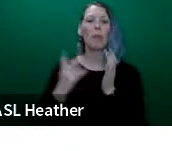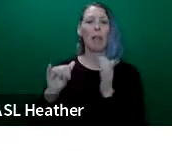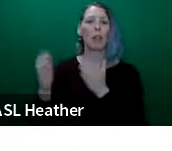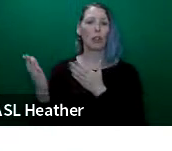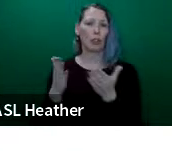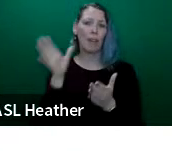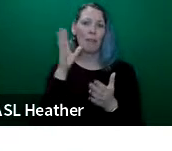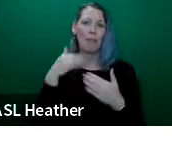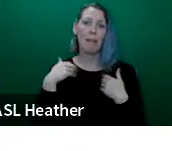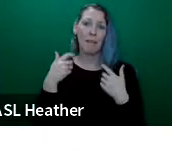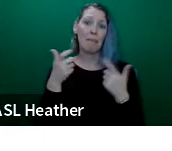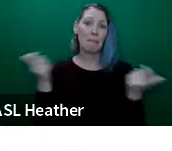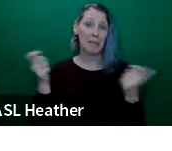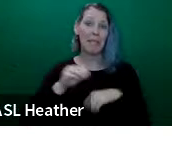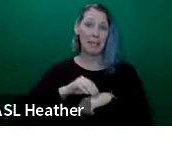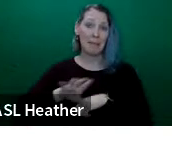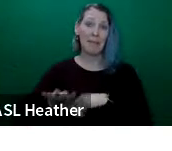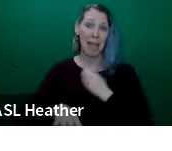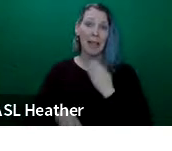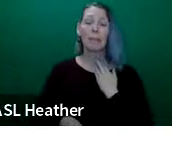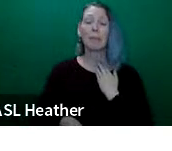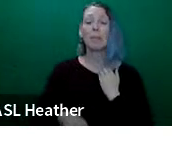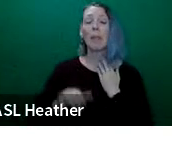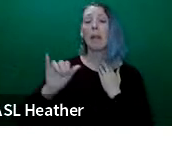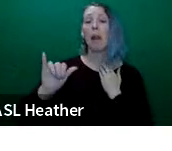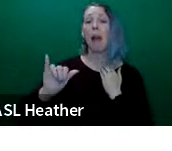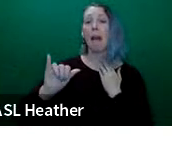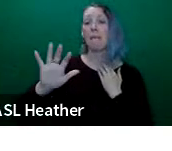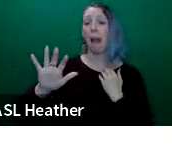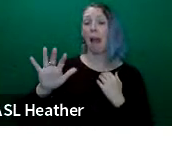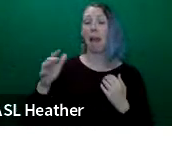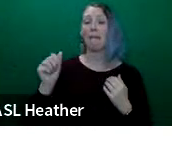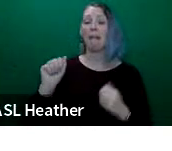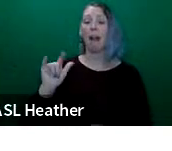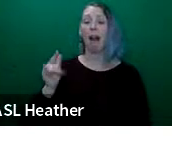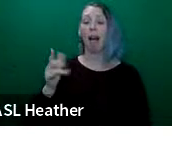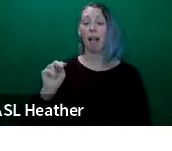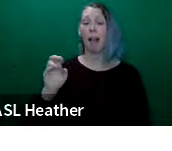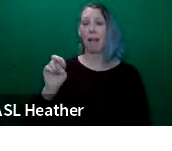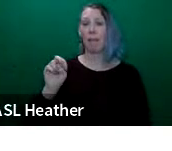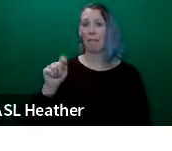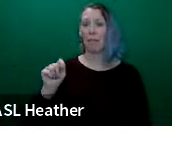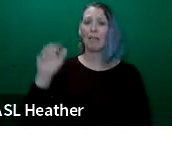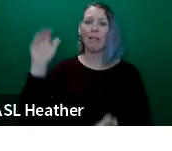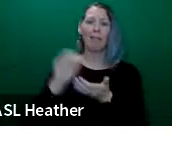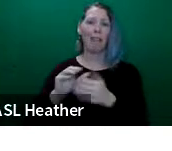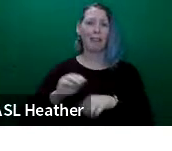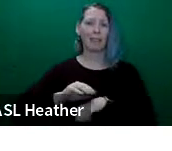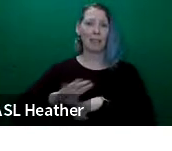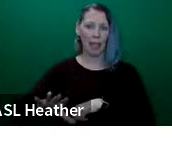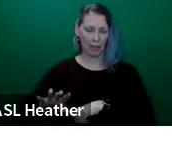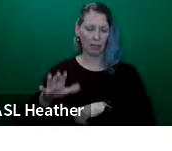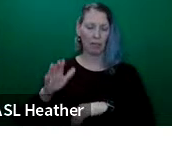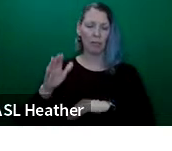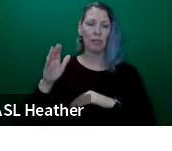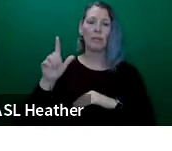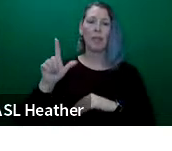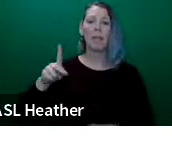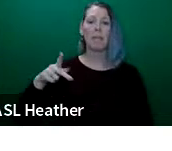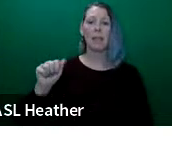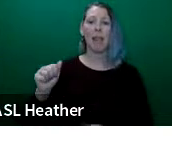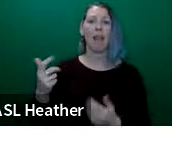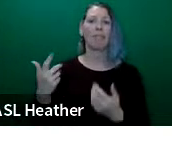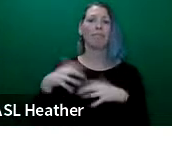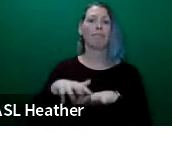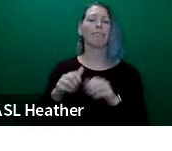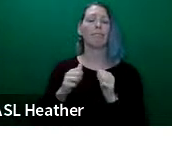pretty significant impacts. The I-5 alignment has fewer potential property impacts than the 2013 LPA alignment and integrates with